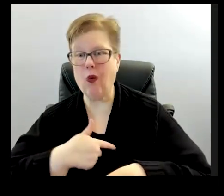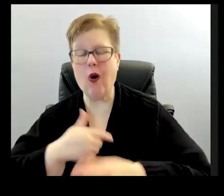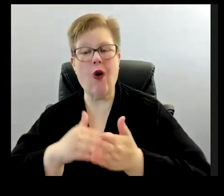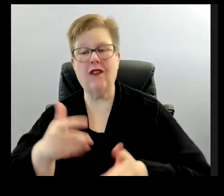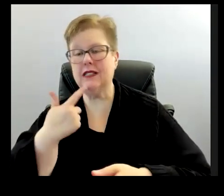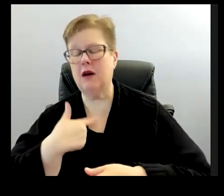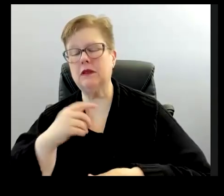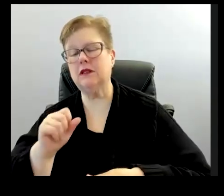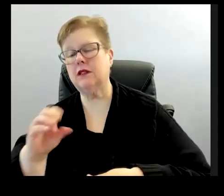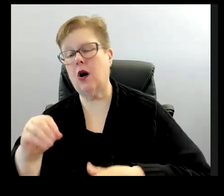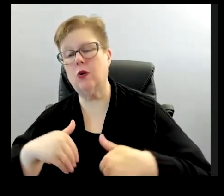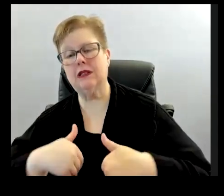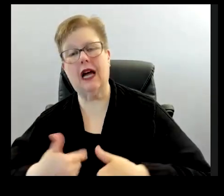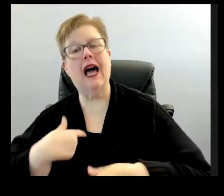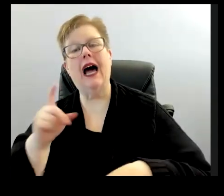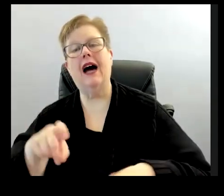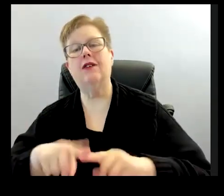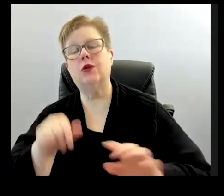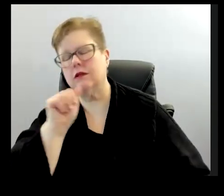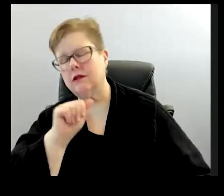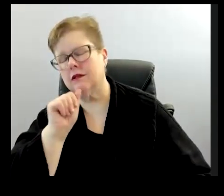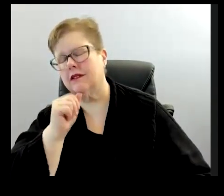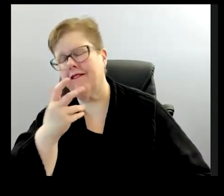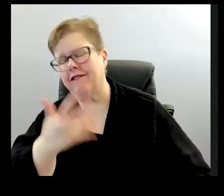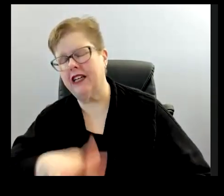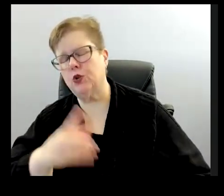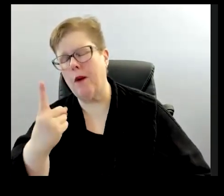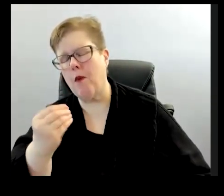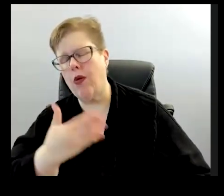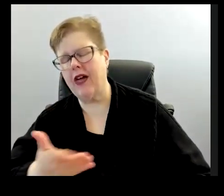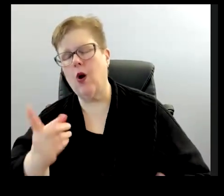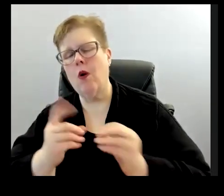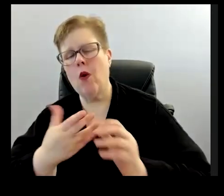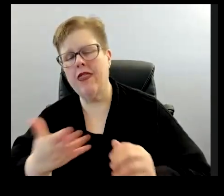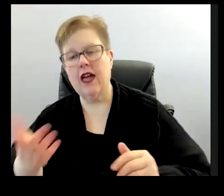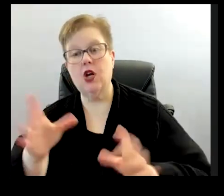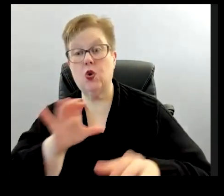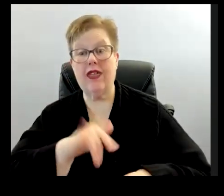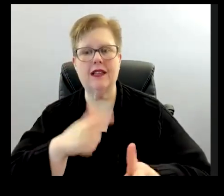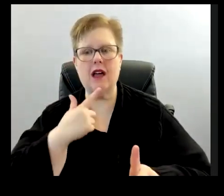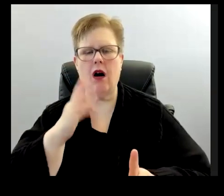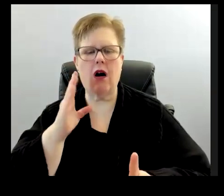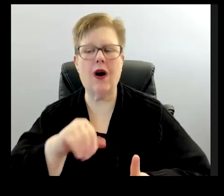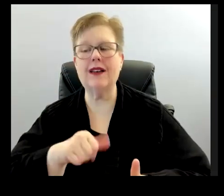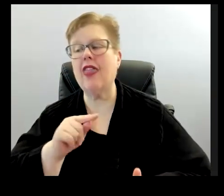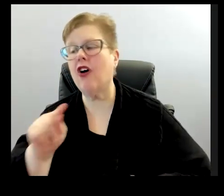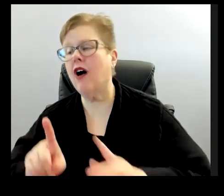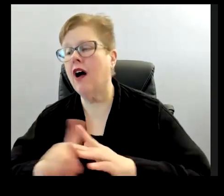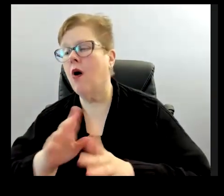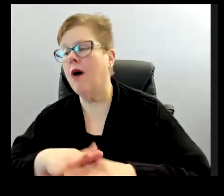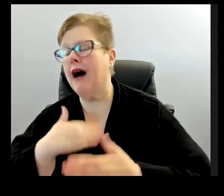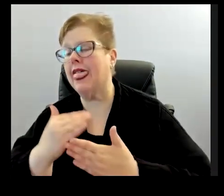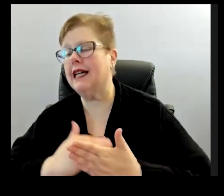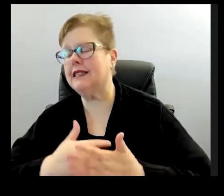what, I am so tired, but I just need to get this one thing done. If I just get this one thing done, and you do that, and then you say, but you know what, there's this other thing on my to-do